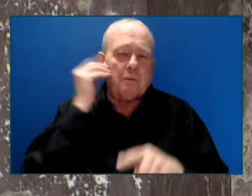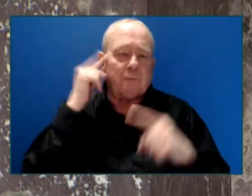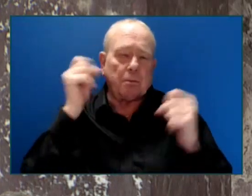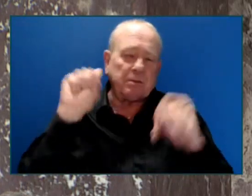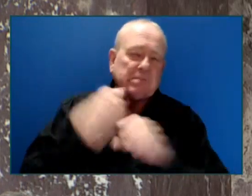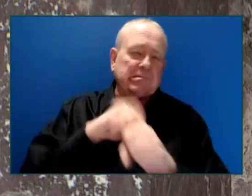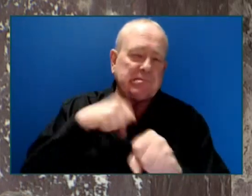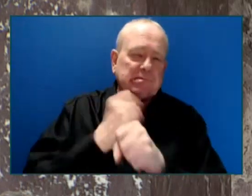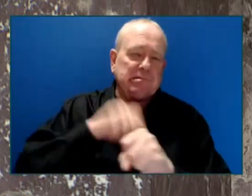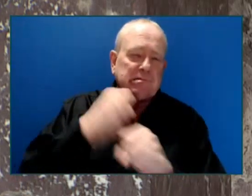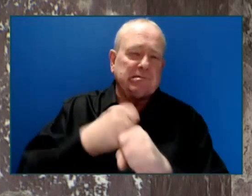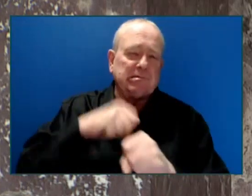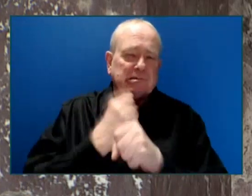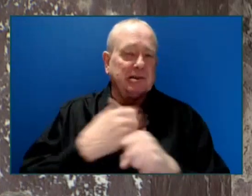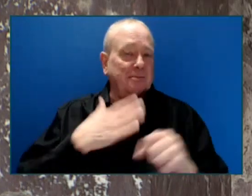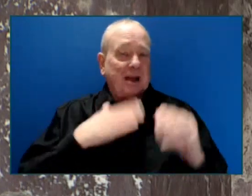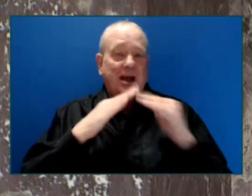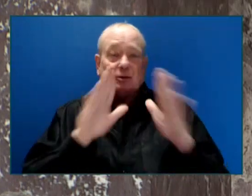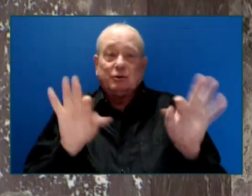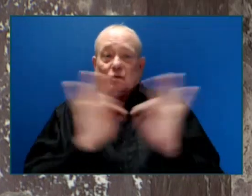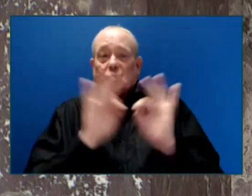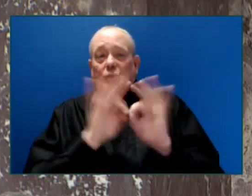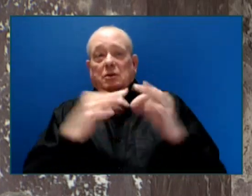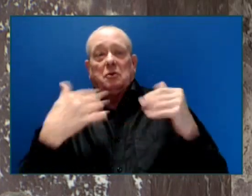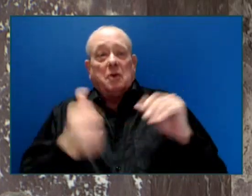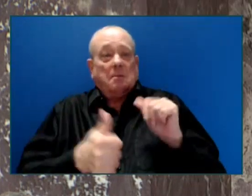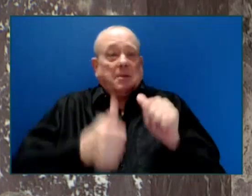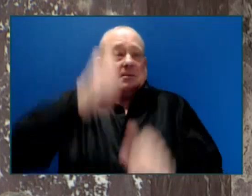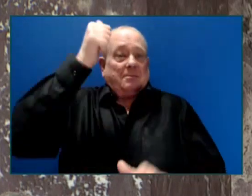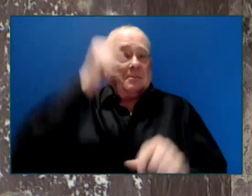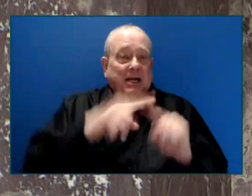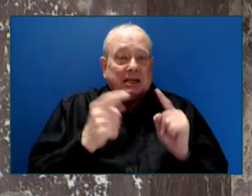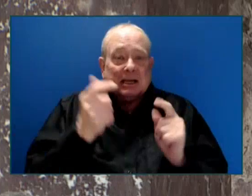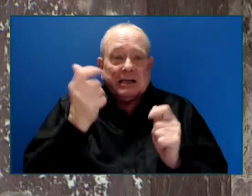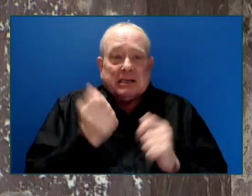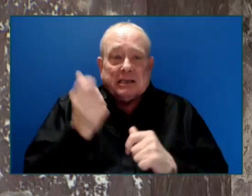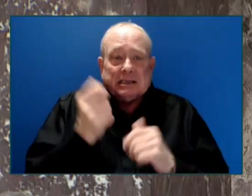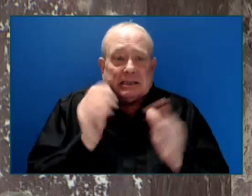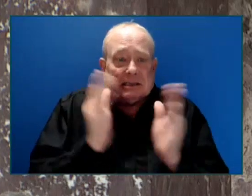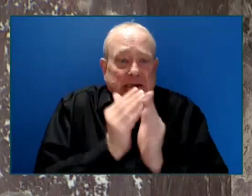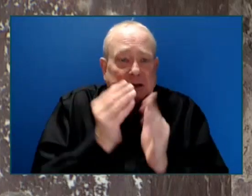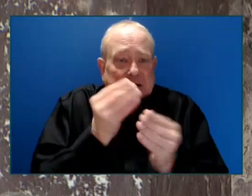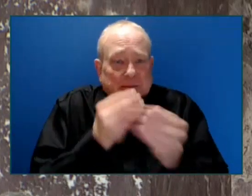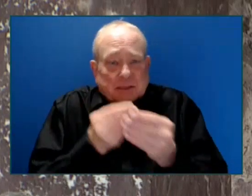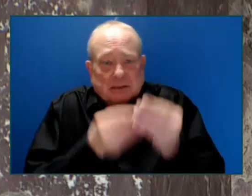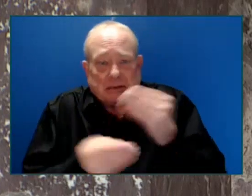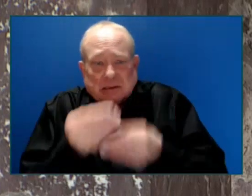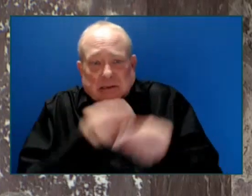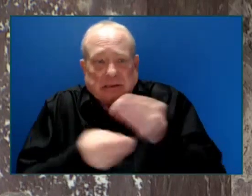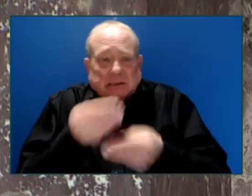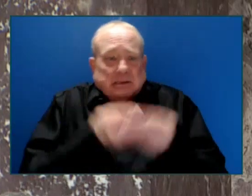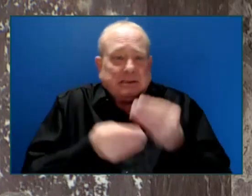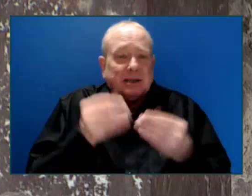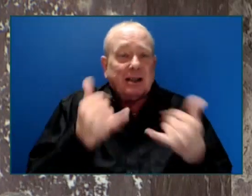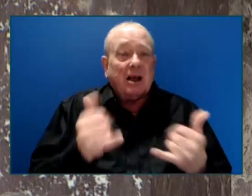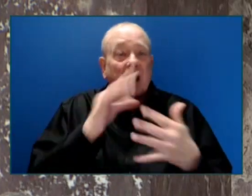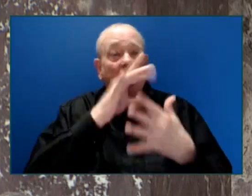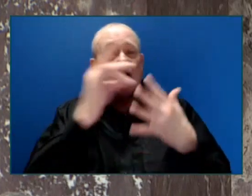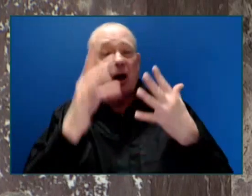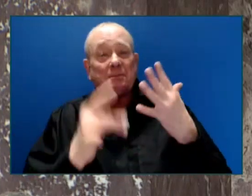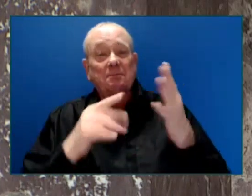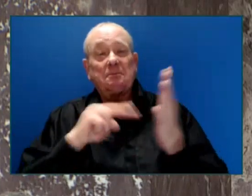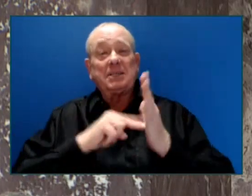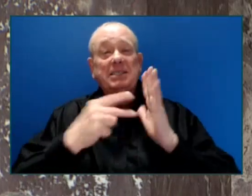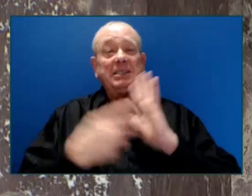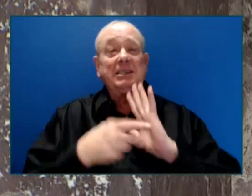strategy, Honourable Speaker, is going to be able to ensure that people like this woman Kathleen in my community was able to tear her house down, build